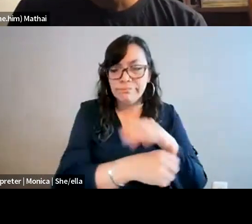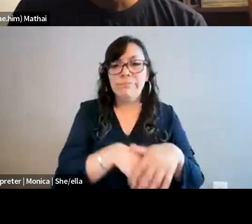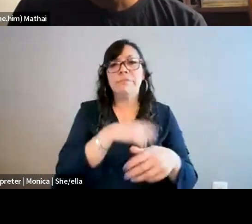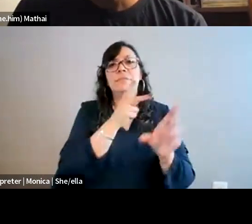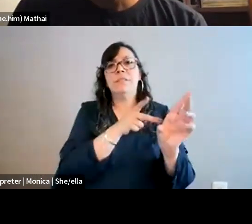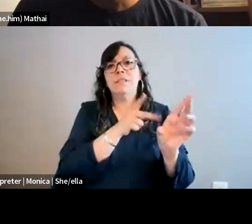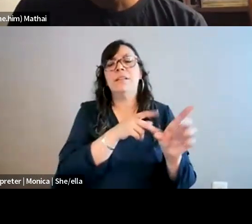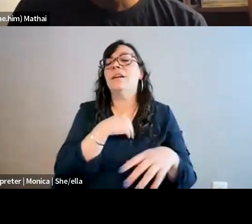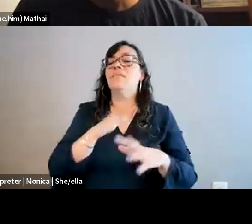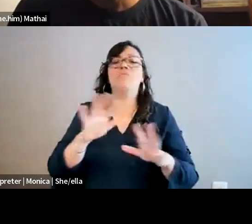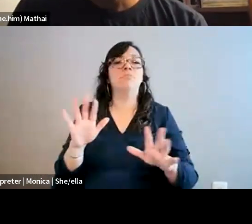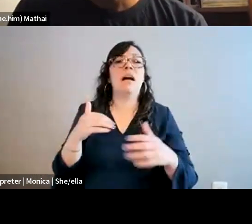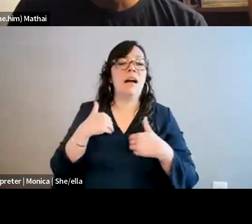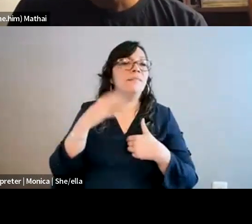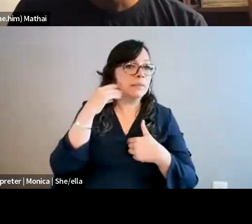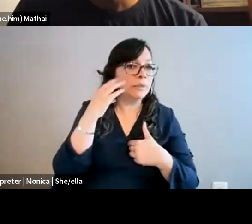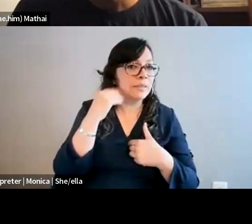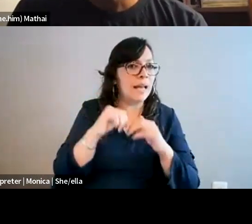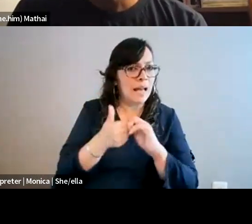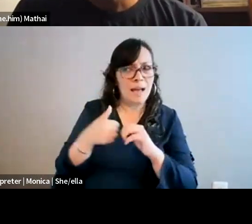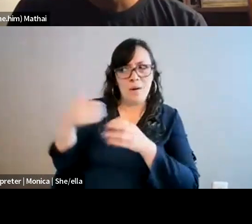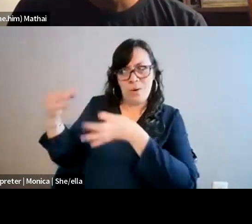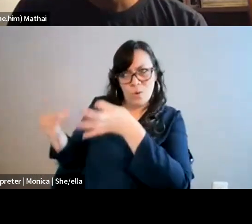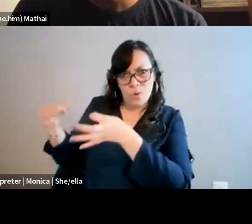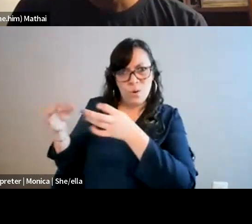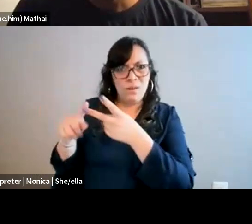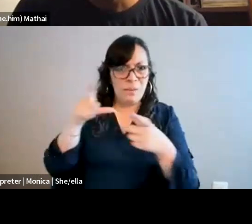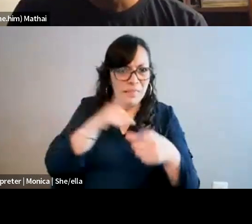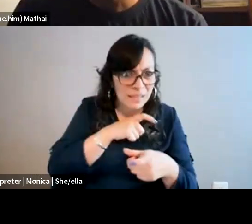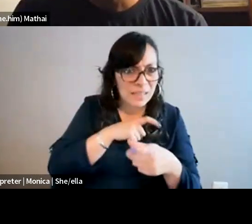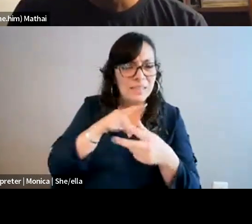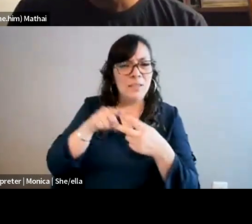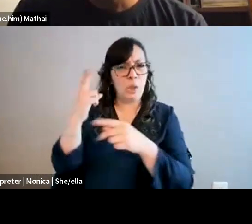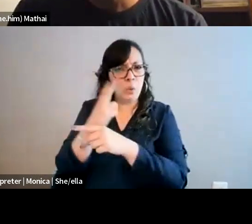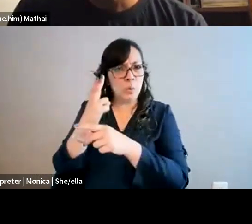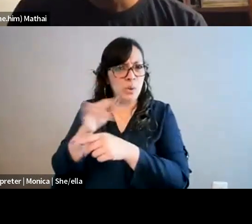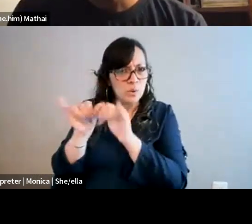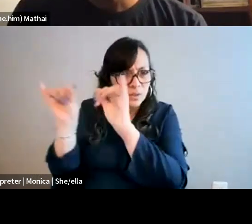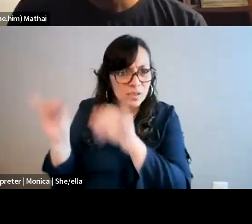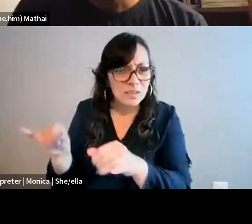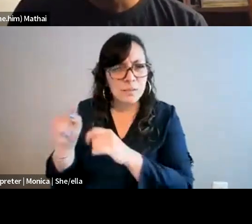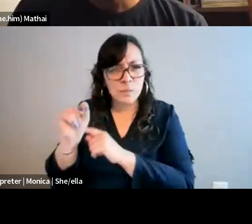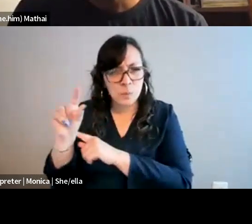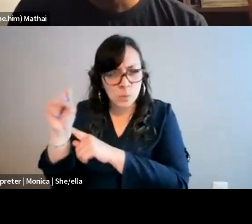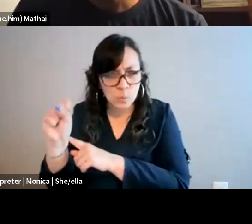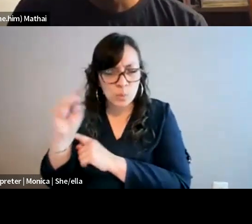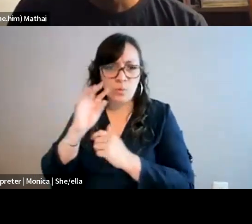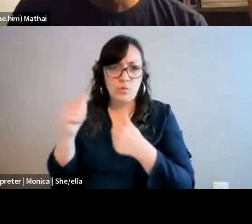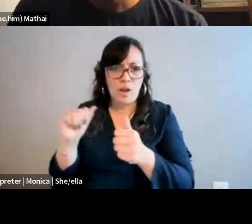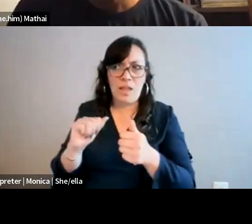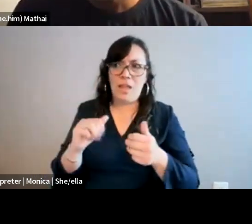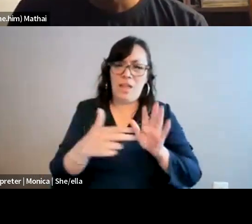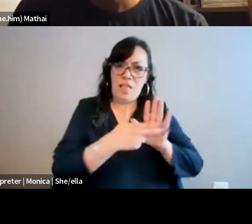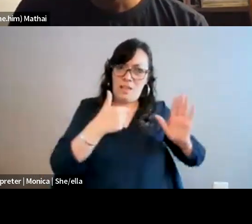experience in understanding how the care courts and how the police use those tools to demonize and